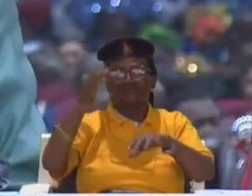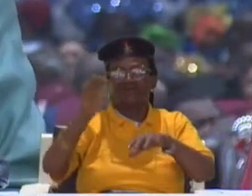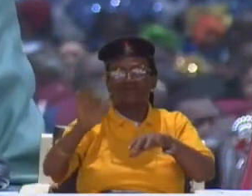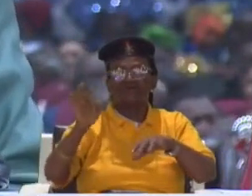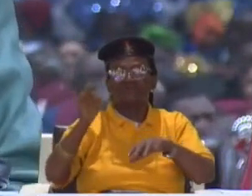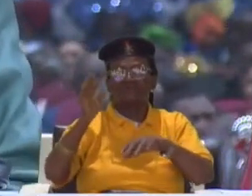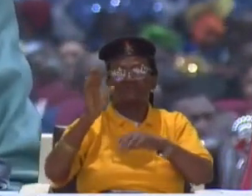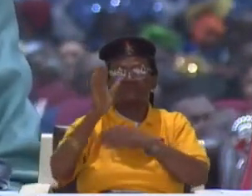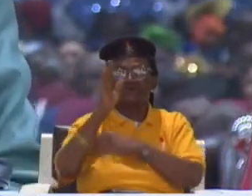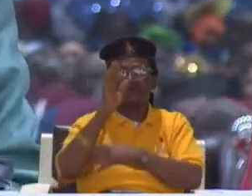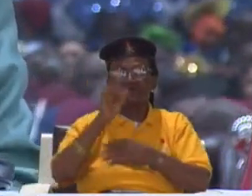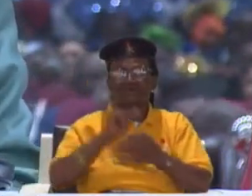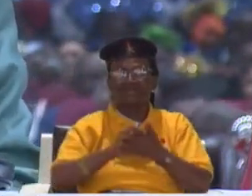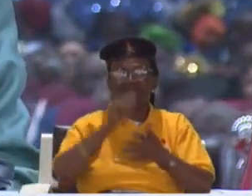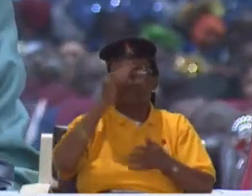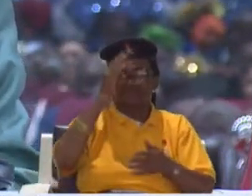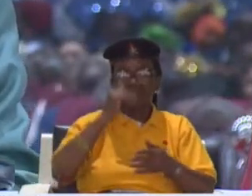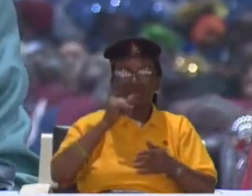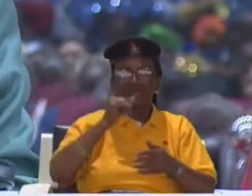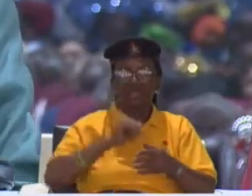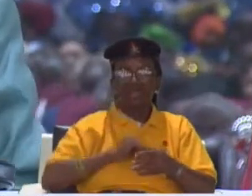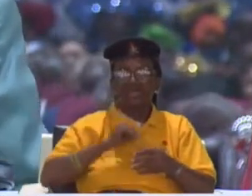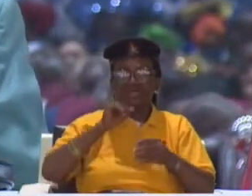That's why I can assure you,